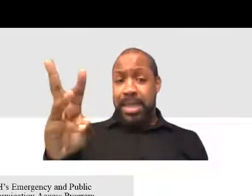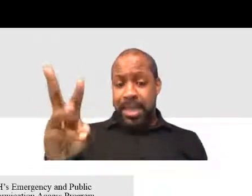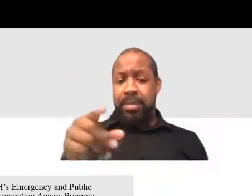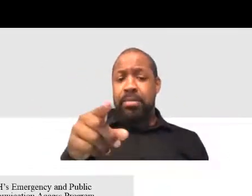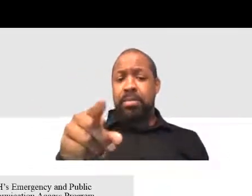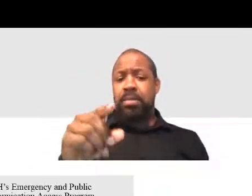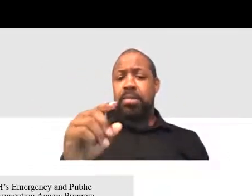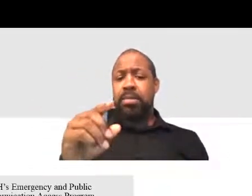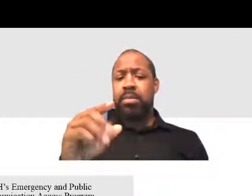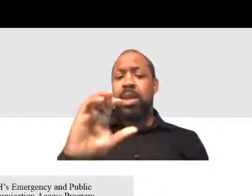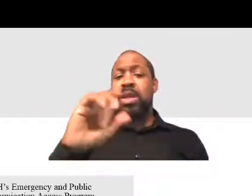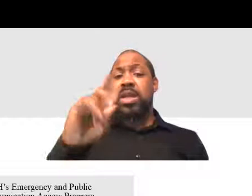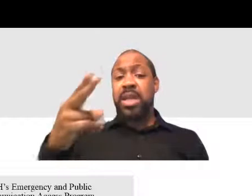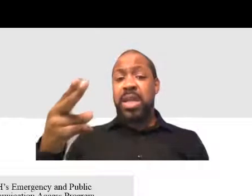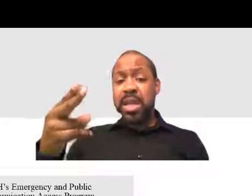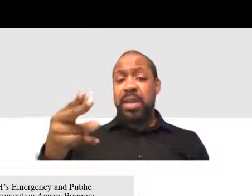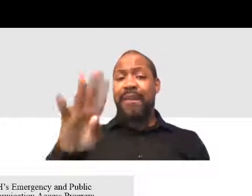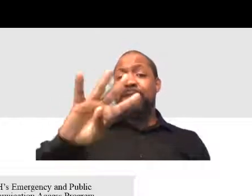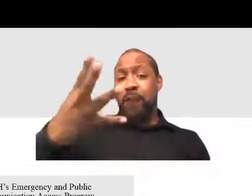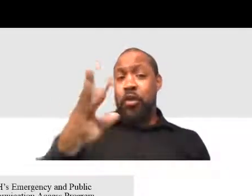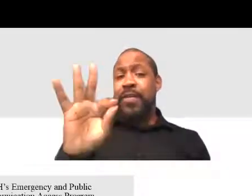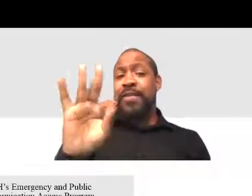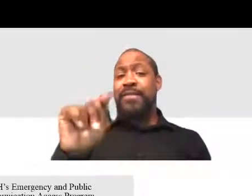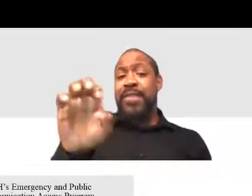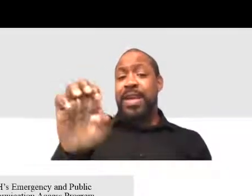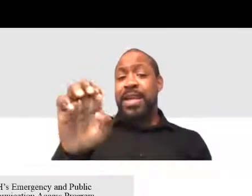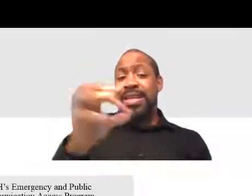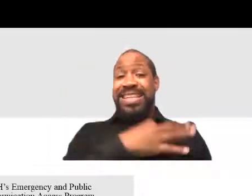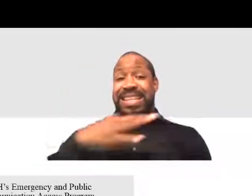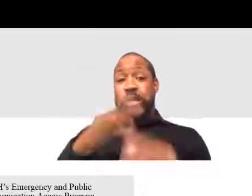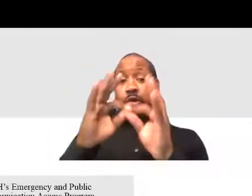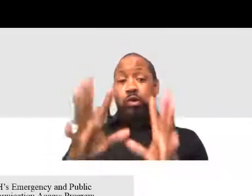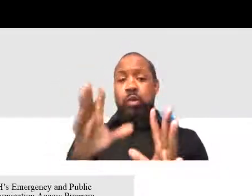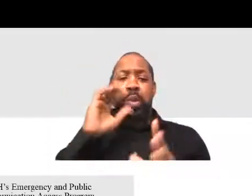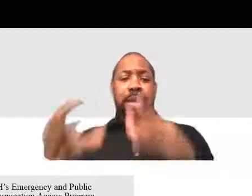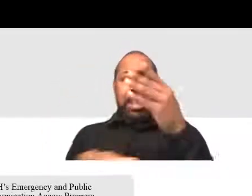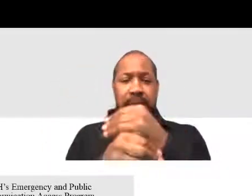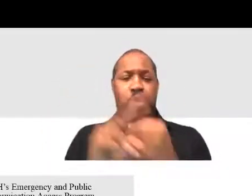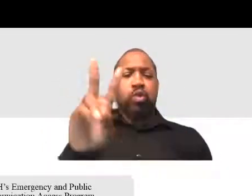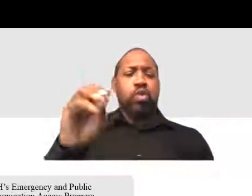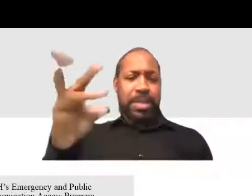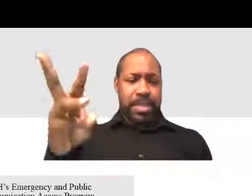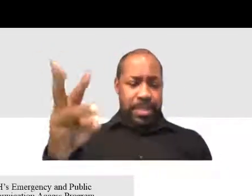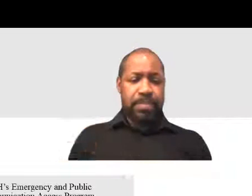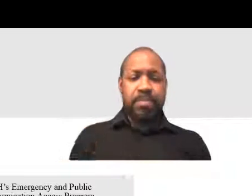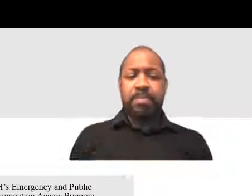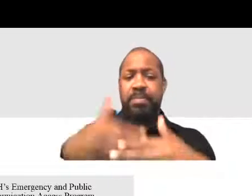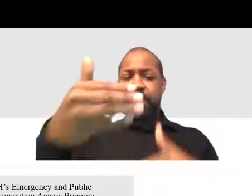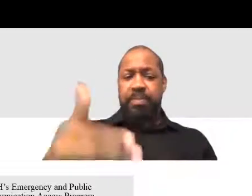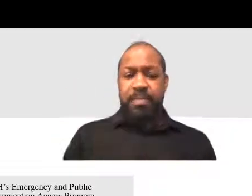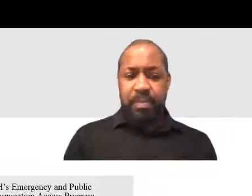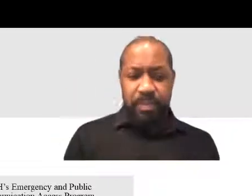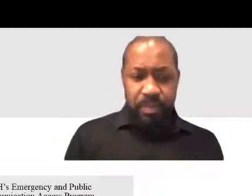2013. 2016, we added another full-time position, the 4th FTE for staff